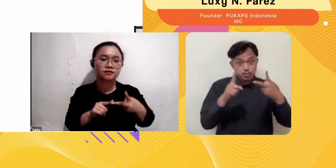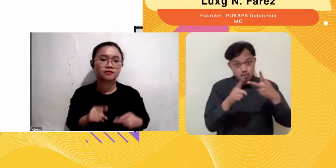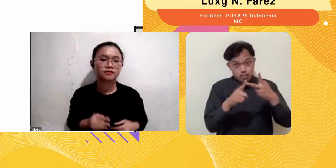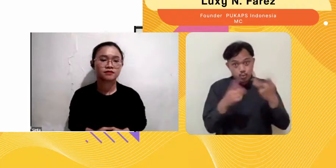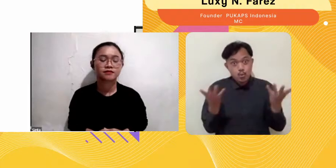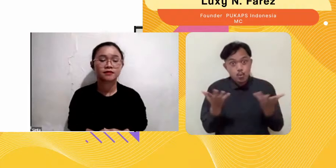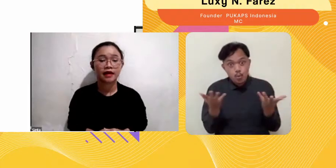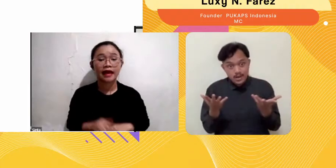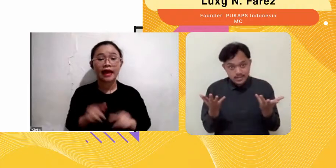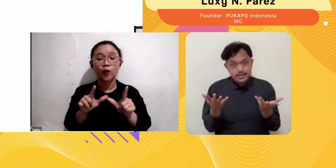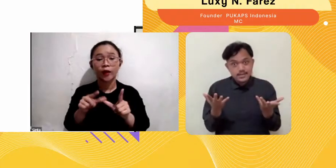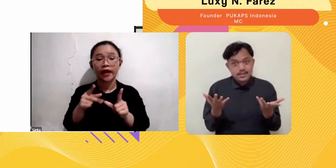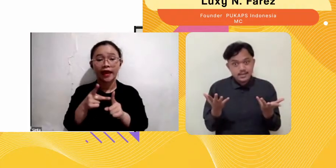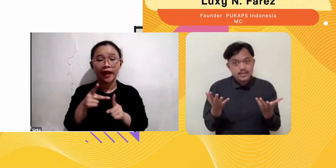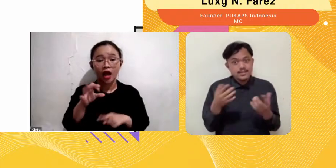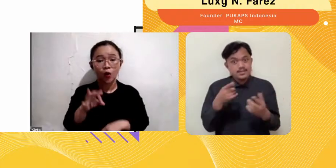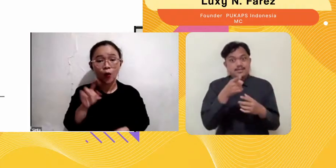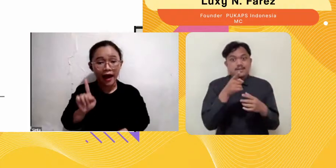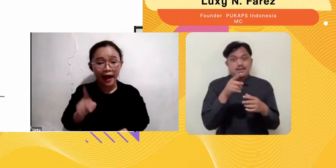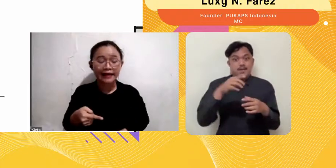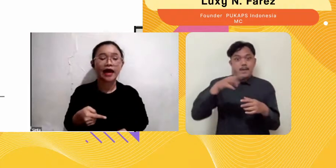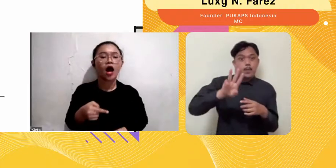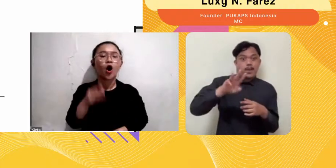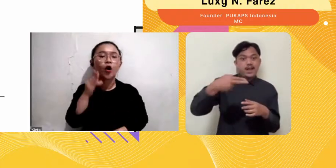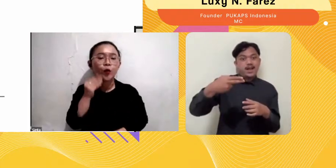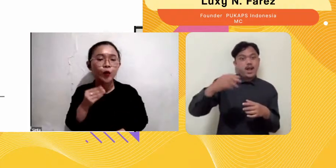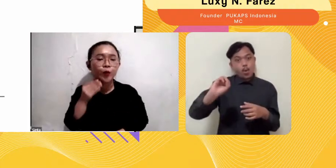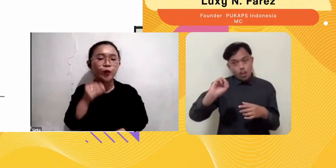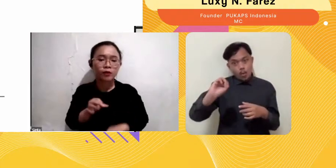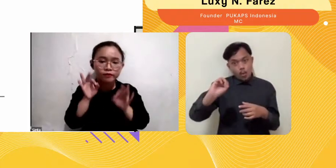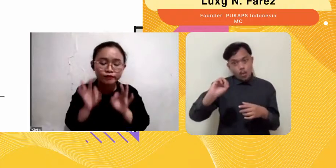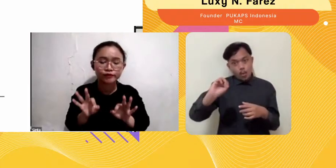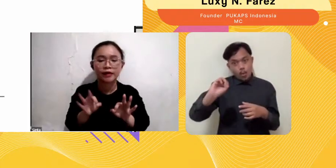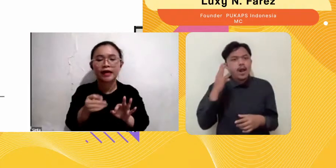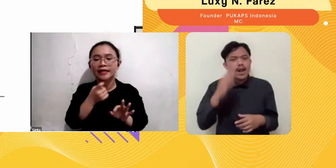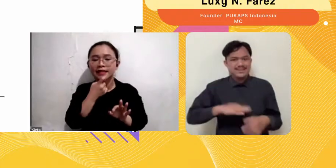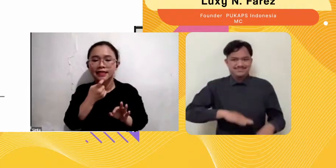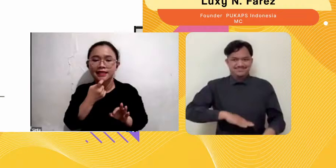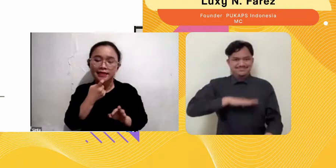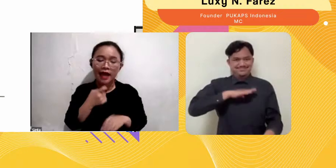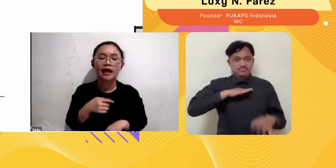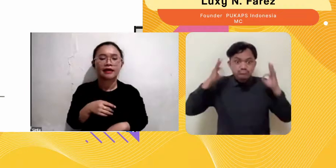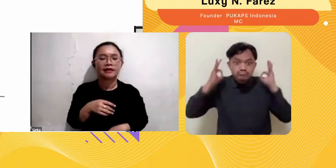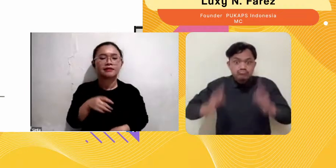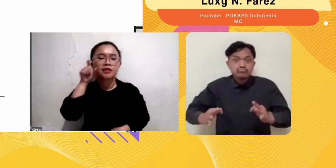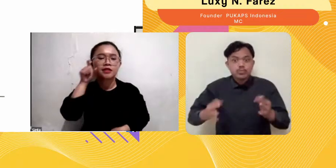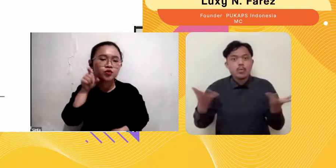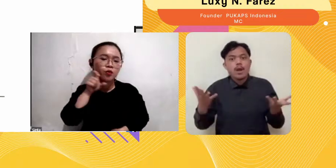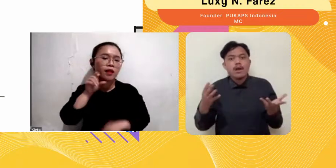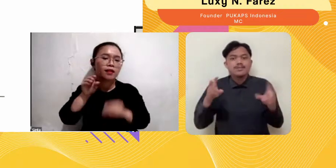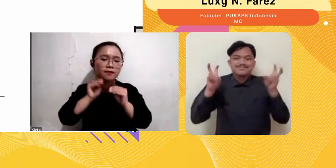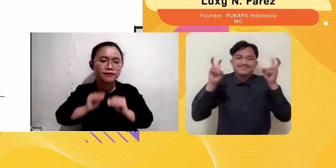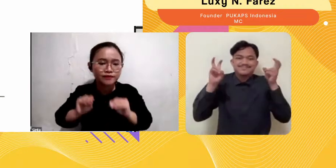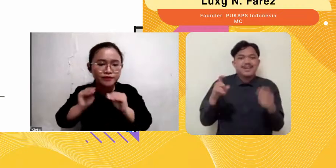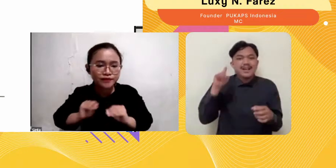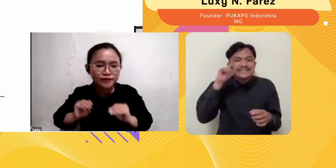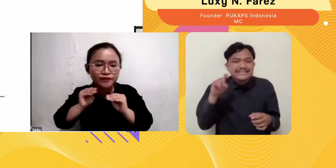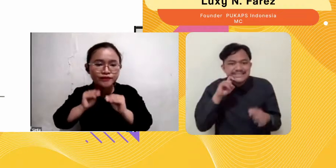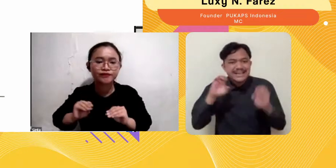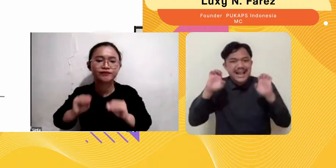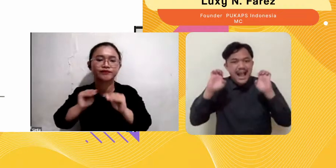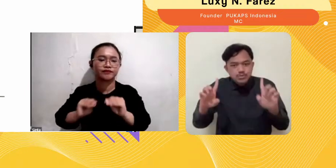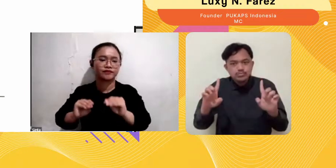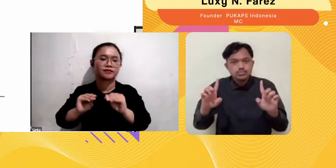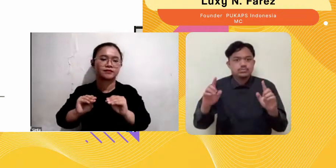At what age does the World Health Organization or WHO advocate that